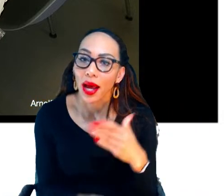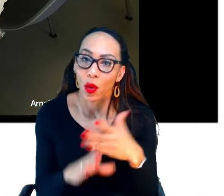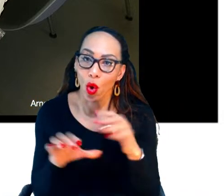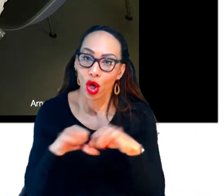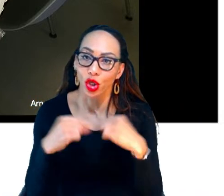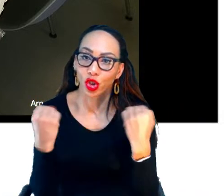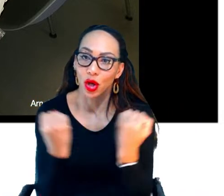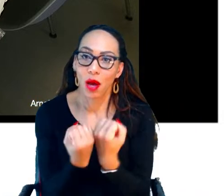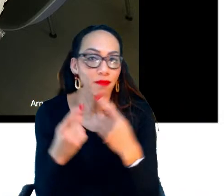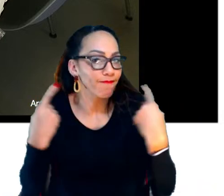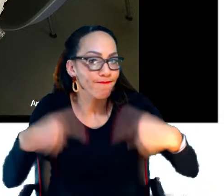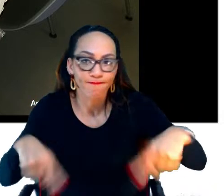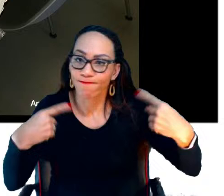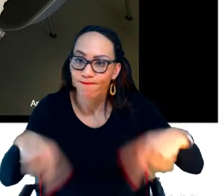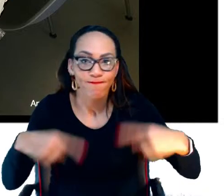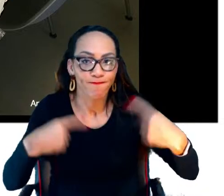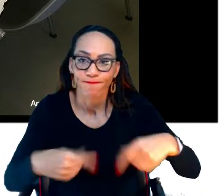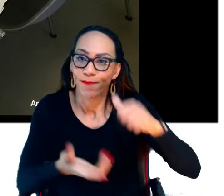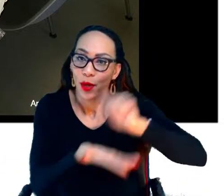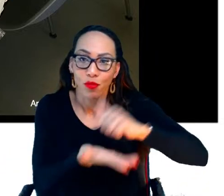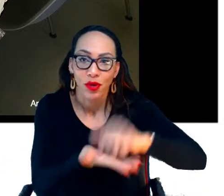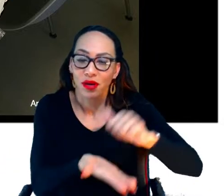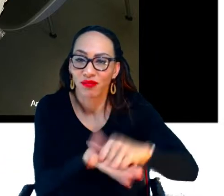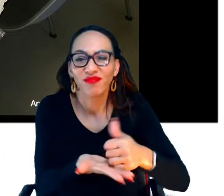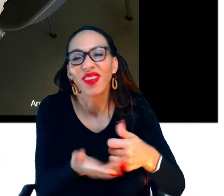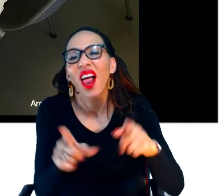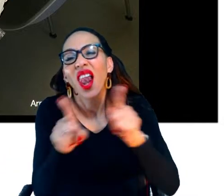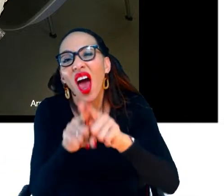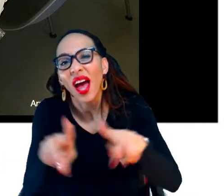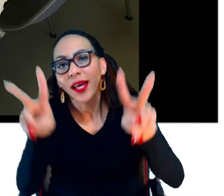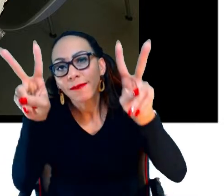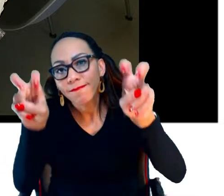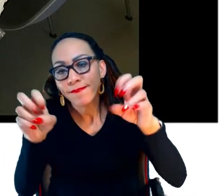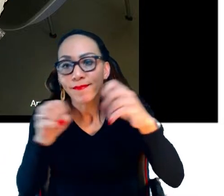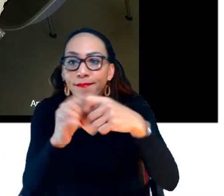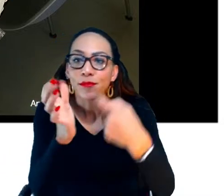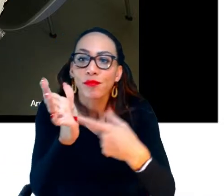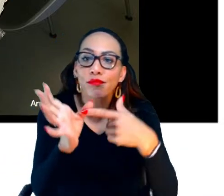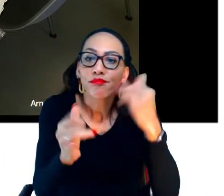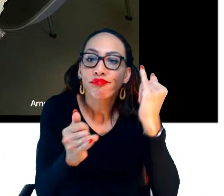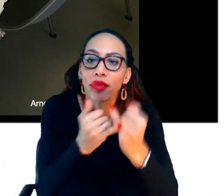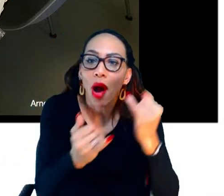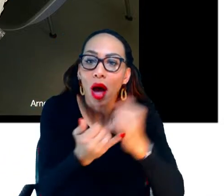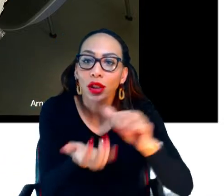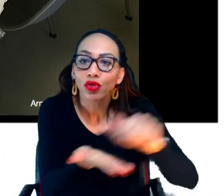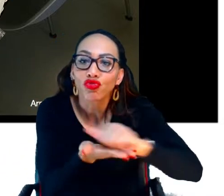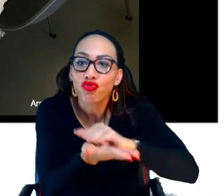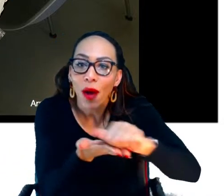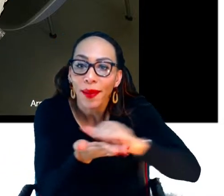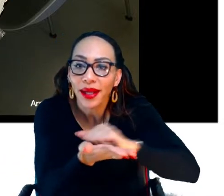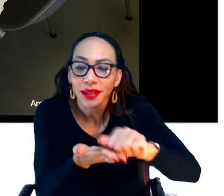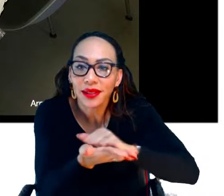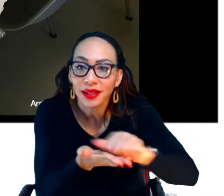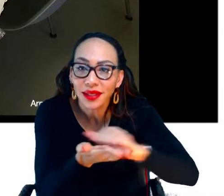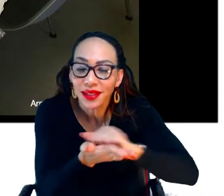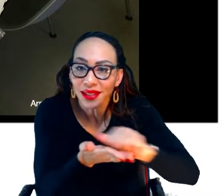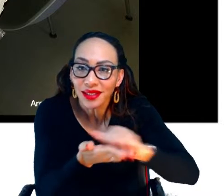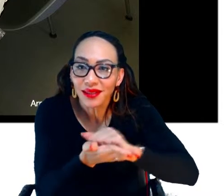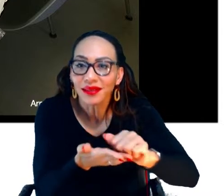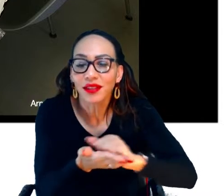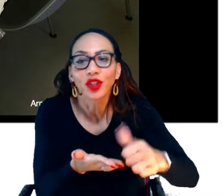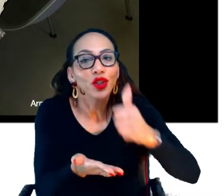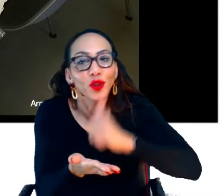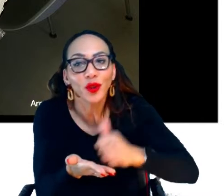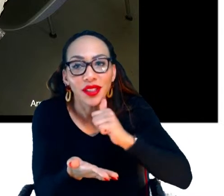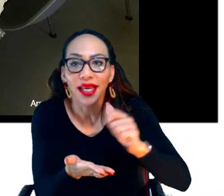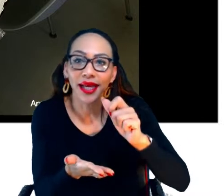kind of, like brass ribbons. So I was kind of just doing graphite with graphite and chalks and pencils and things like that.